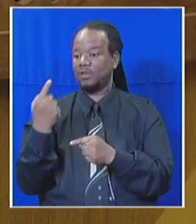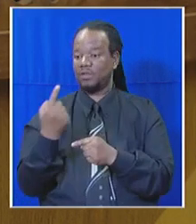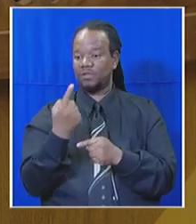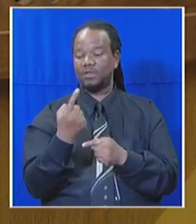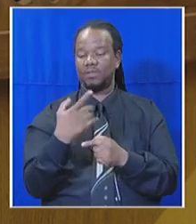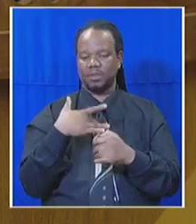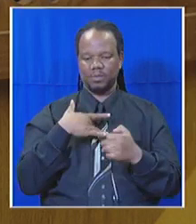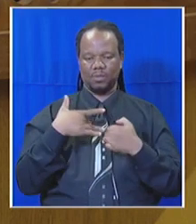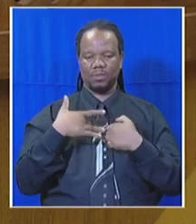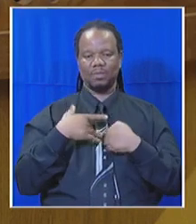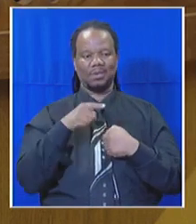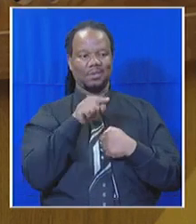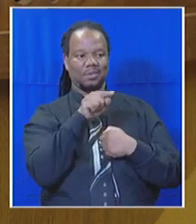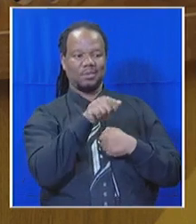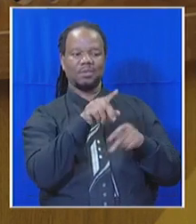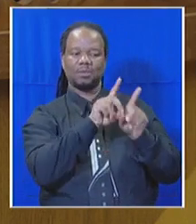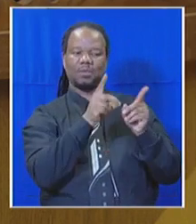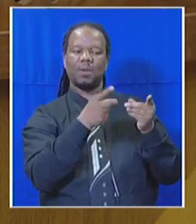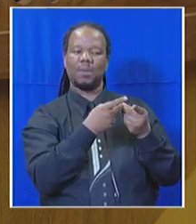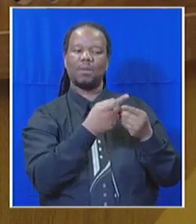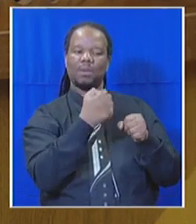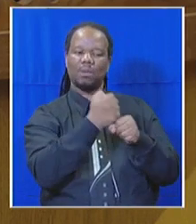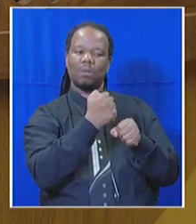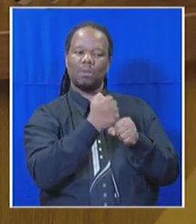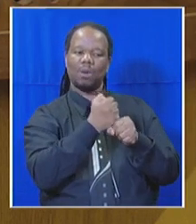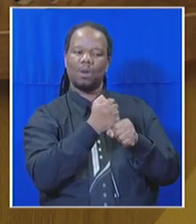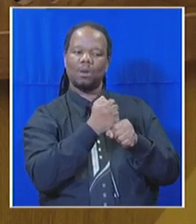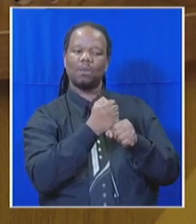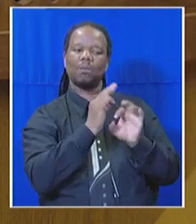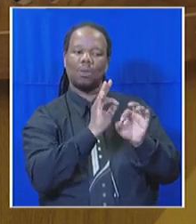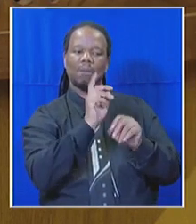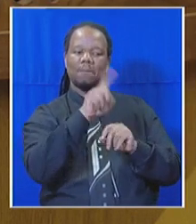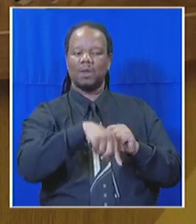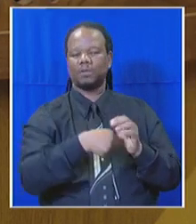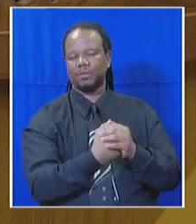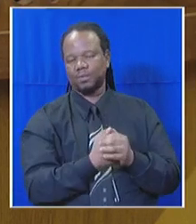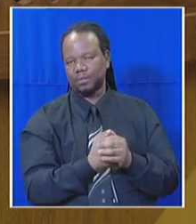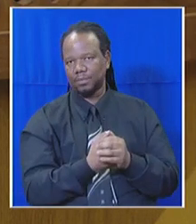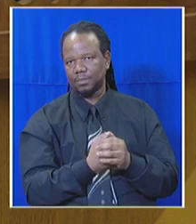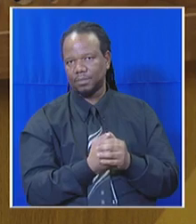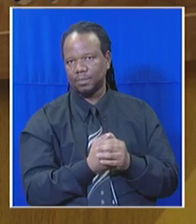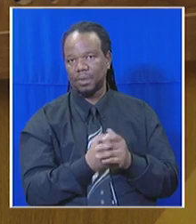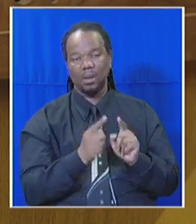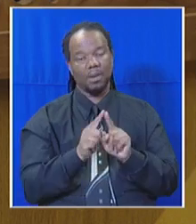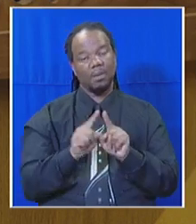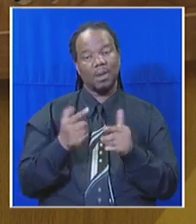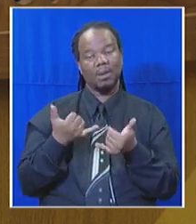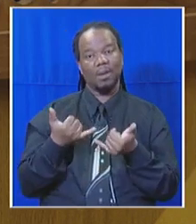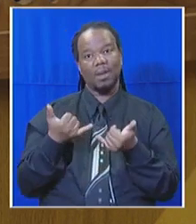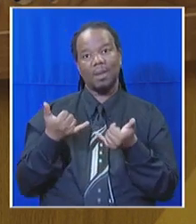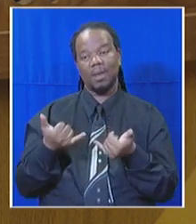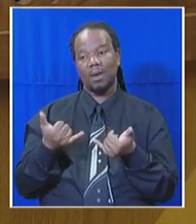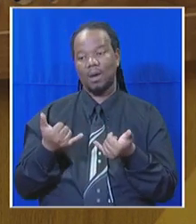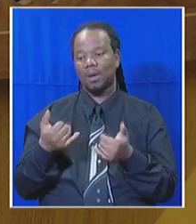this department should function very well. Despite the rose-colored picture created by the